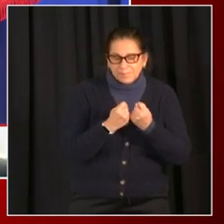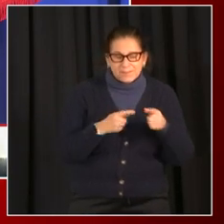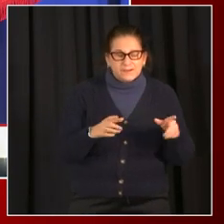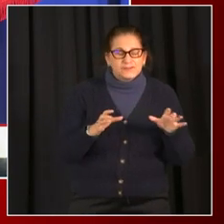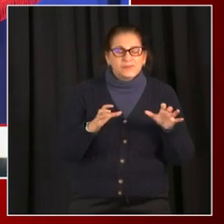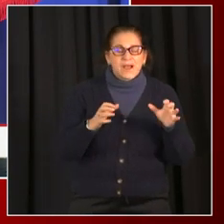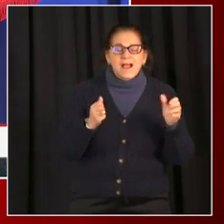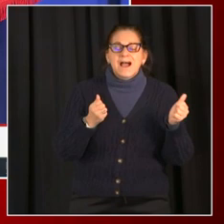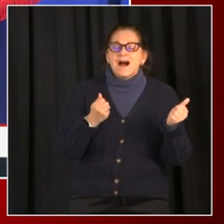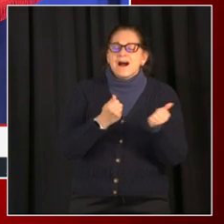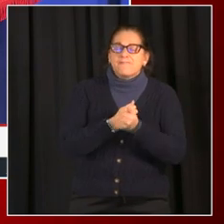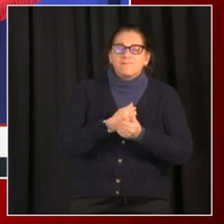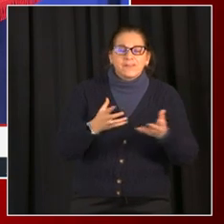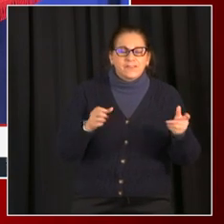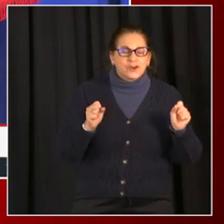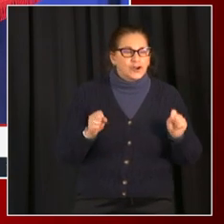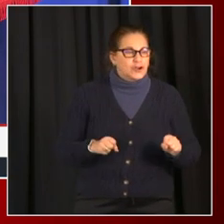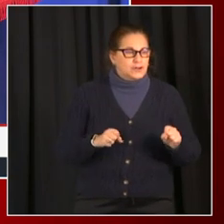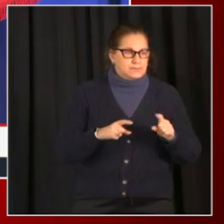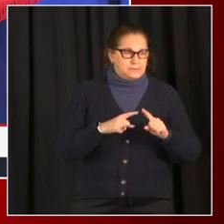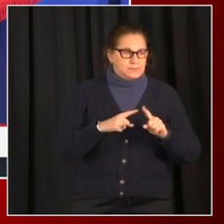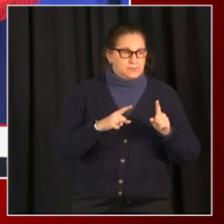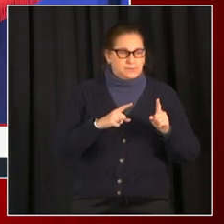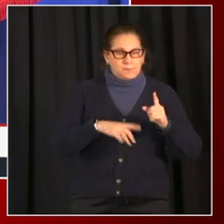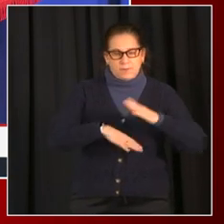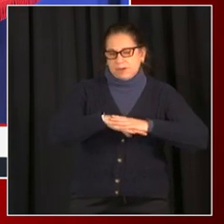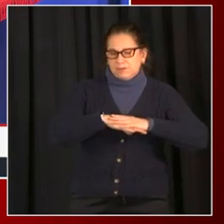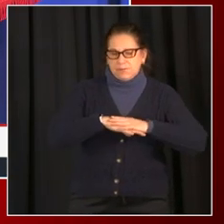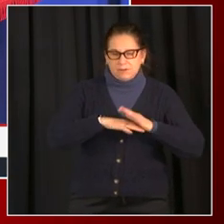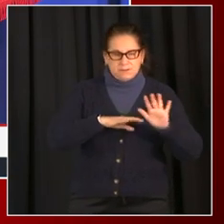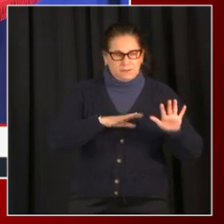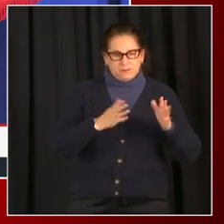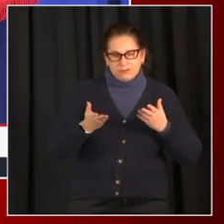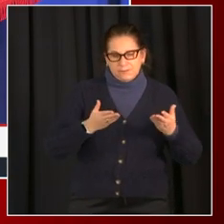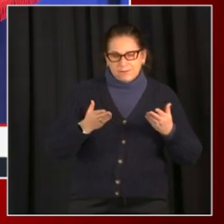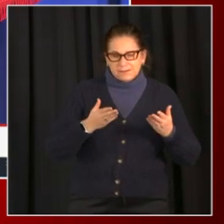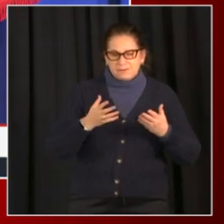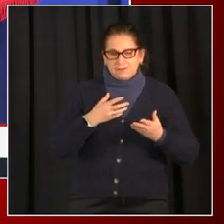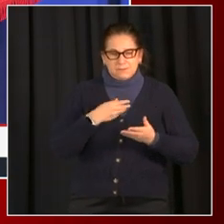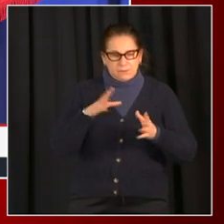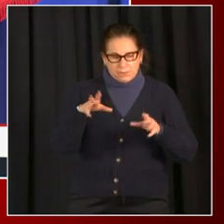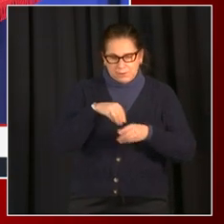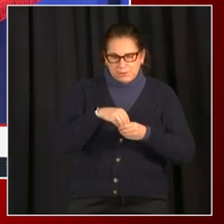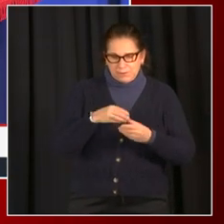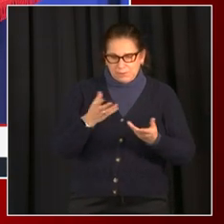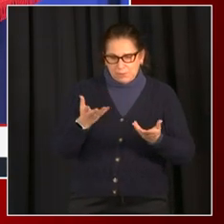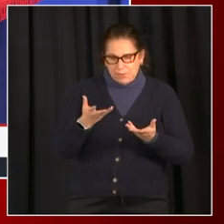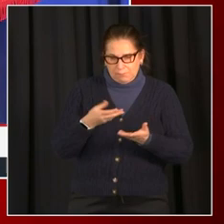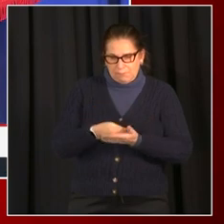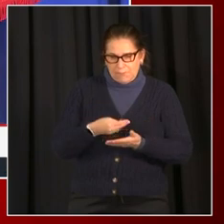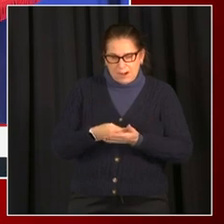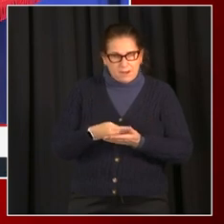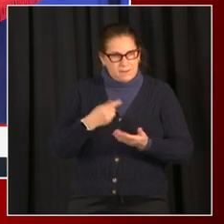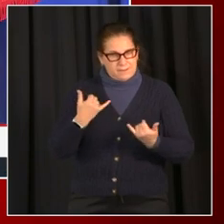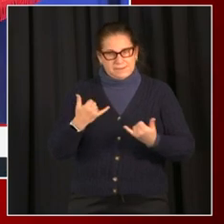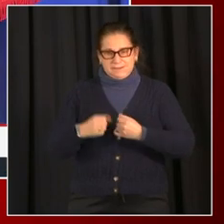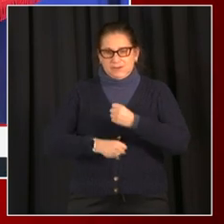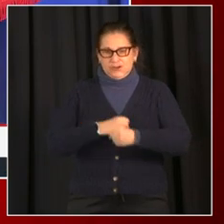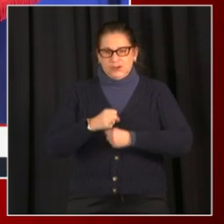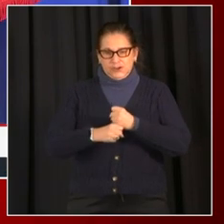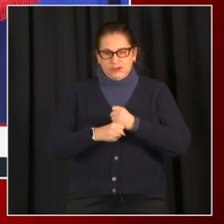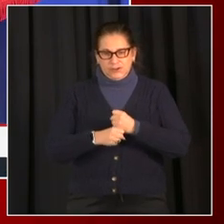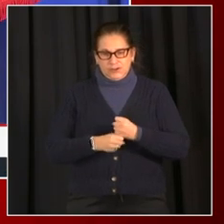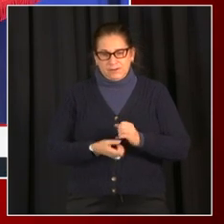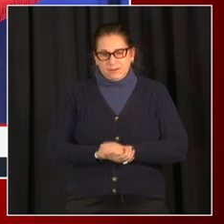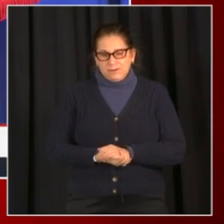that we're all accustomed to doing, given the amount of revenues we expect for the upcoming year. And we